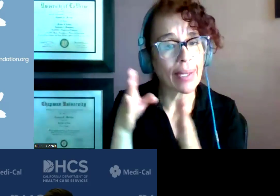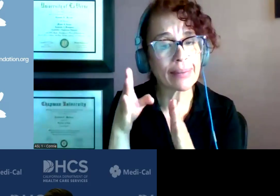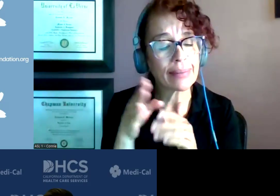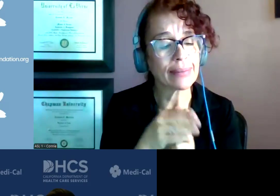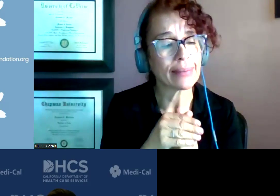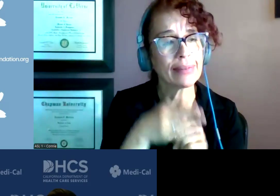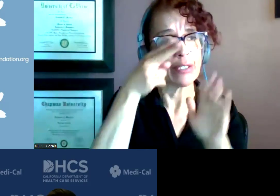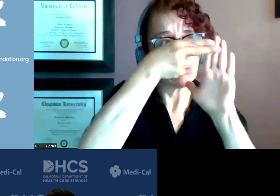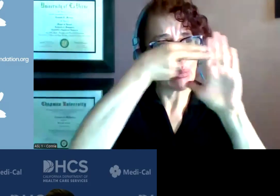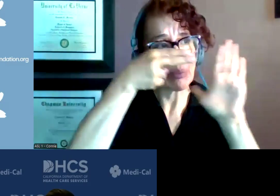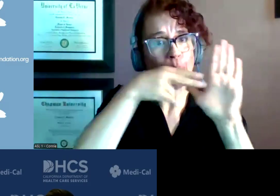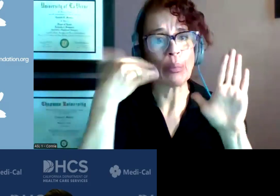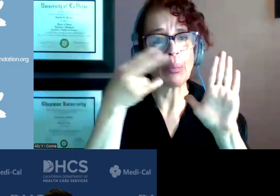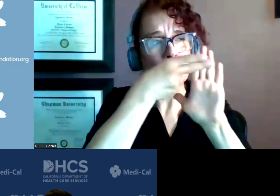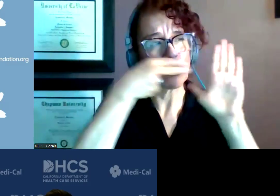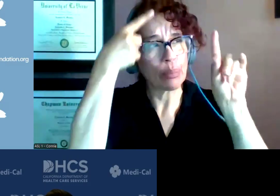highlighting